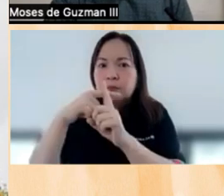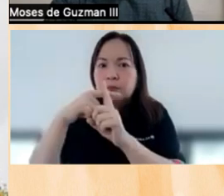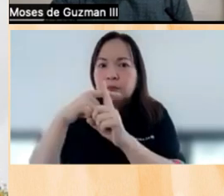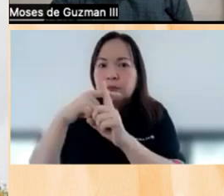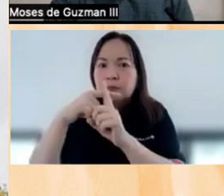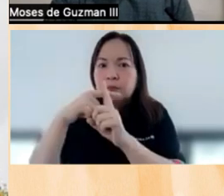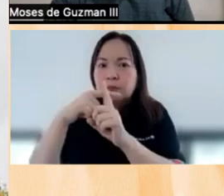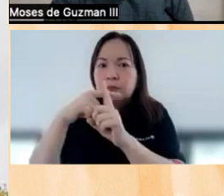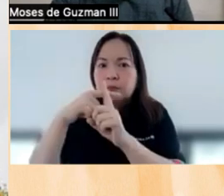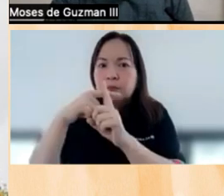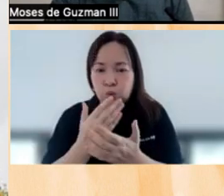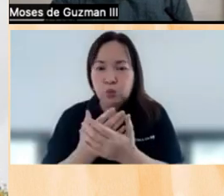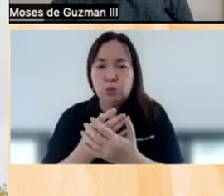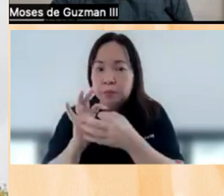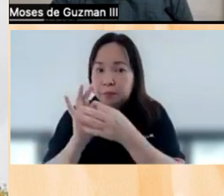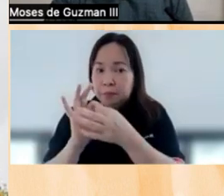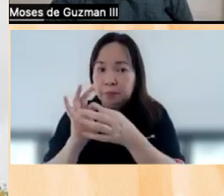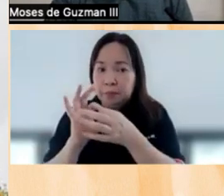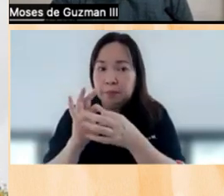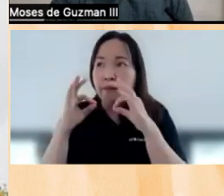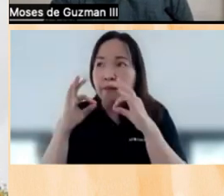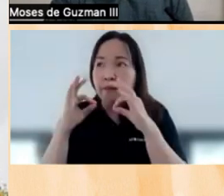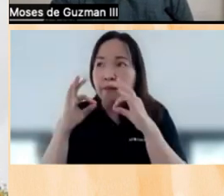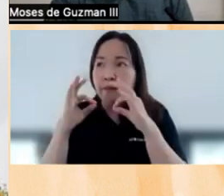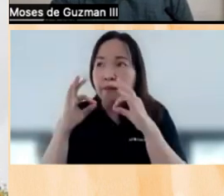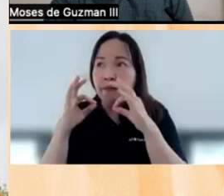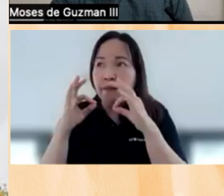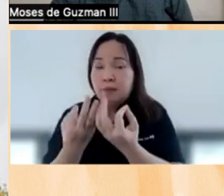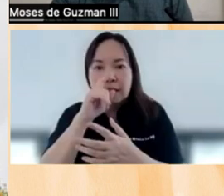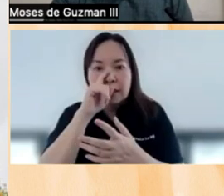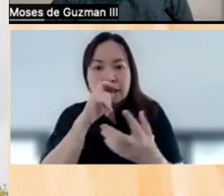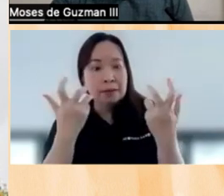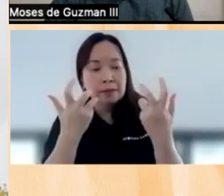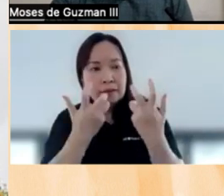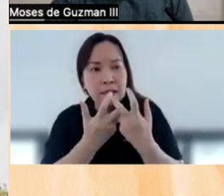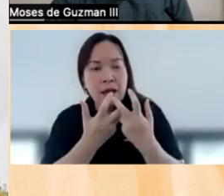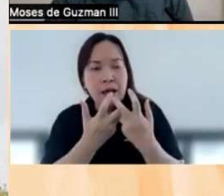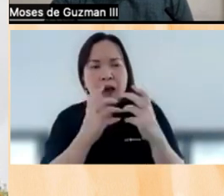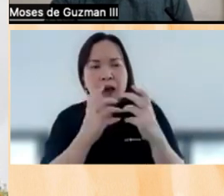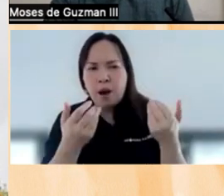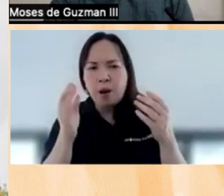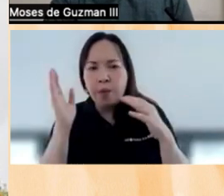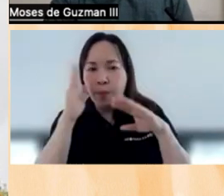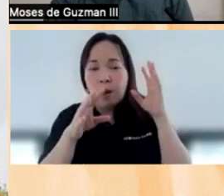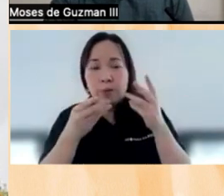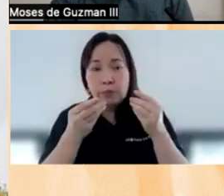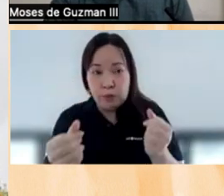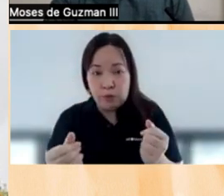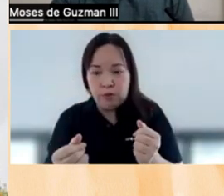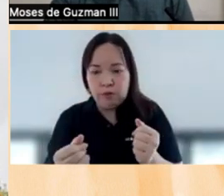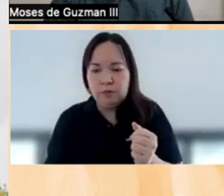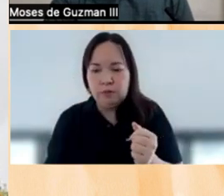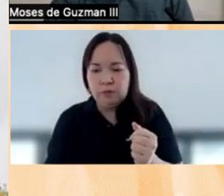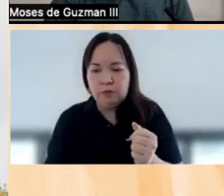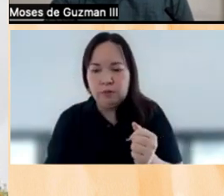of suicide as a medical emergency and depression as a medical illness. We should explain